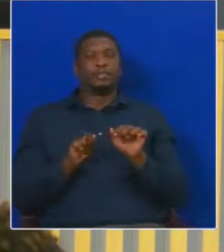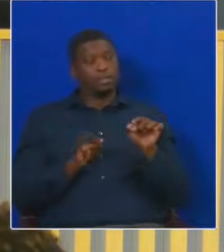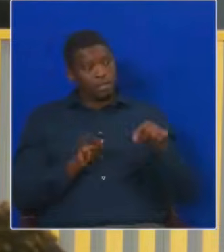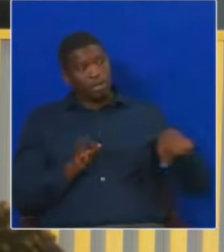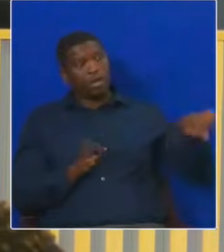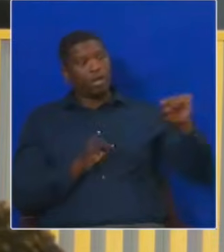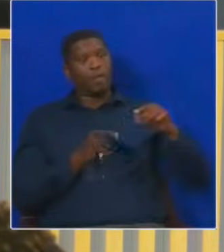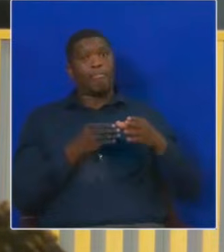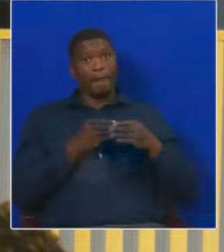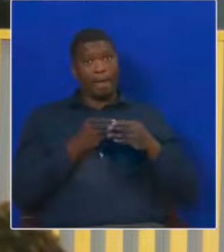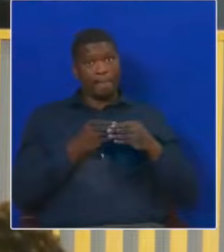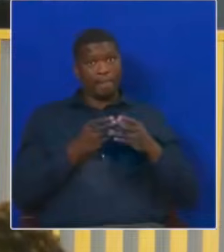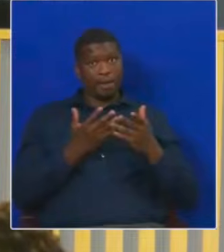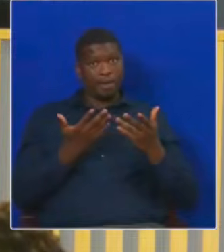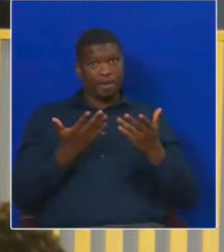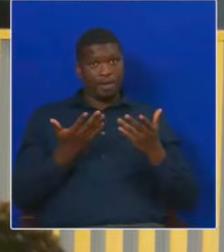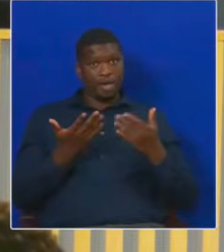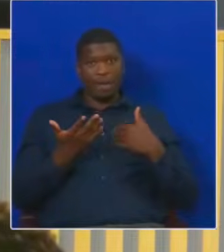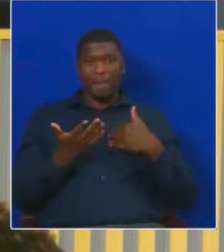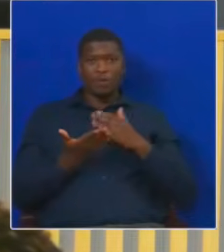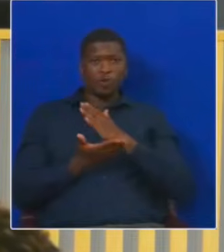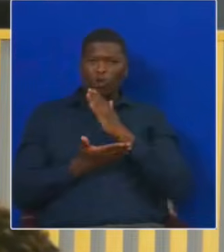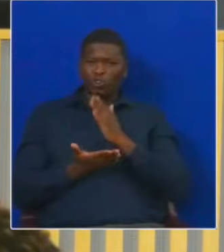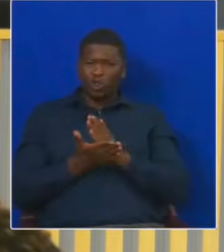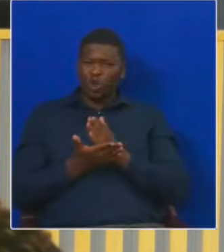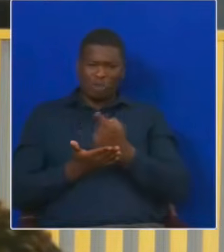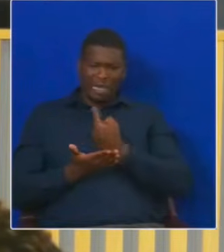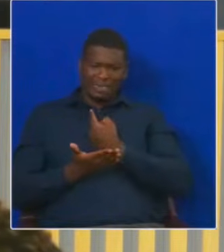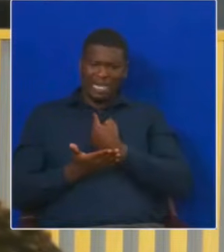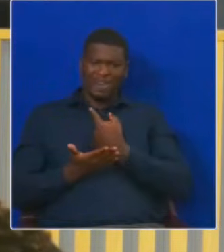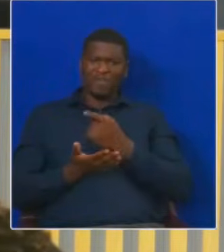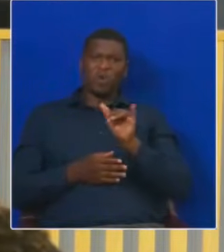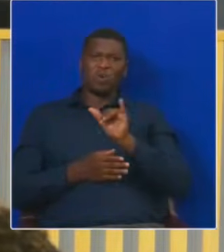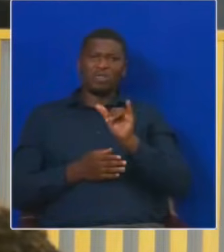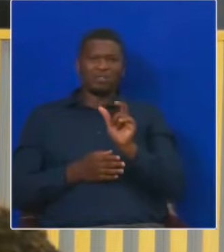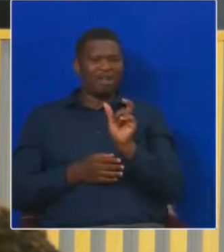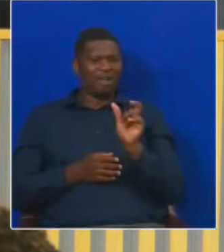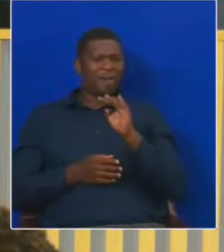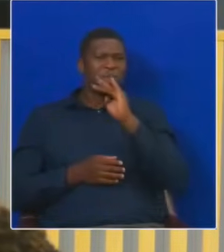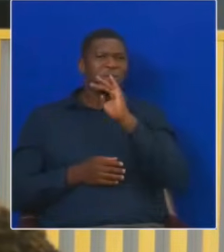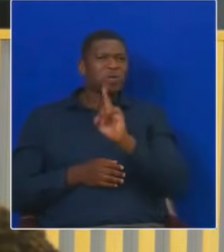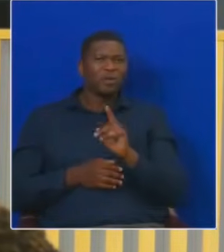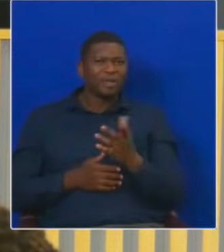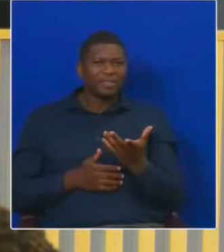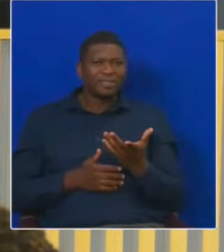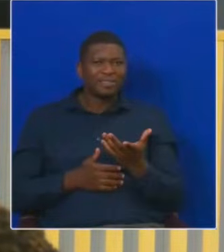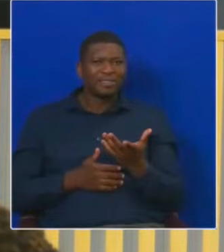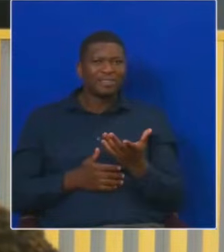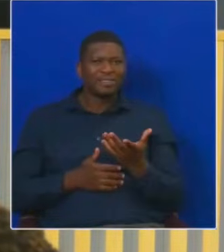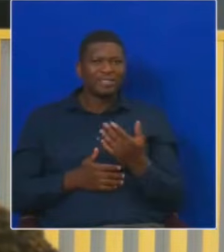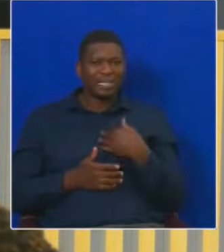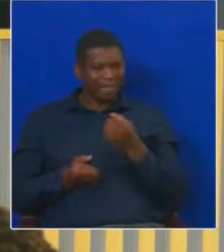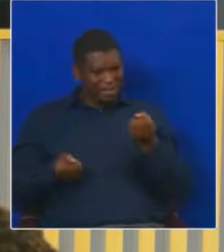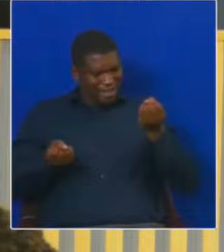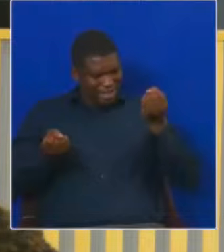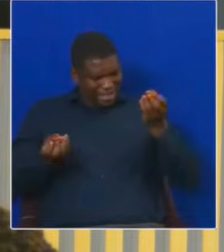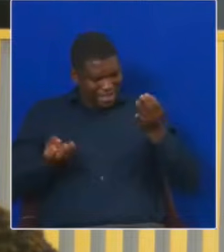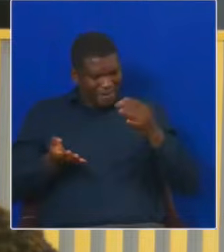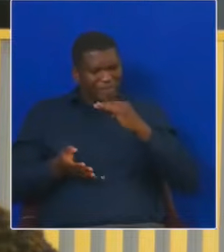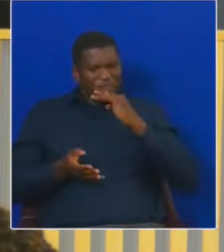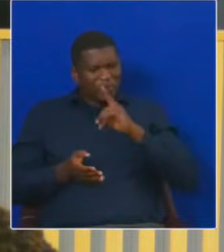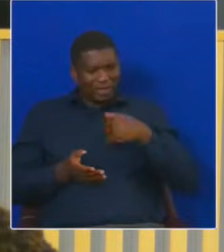sure myself what this means. That is what I've just said. Okay.